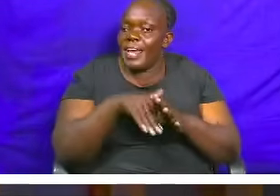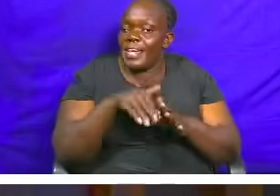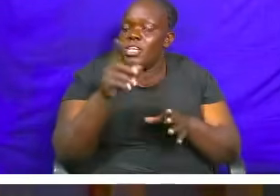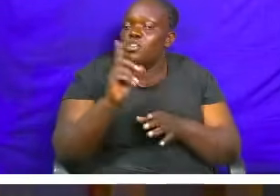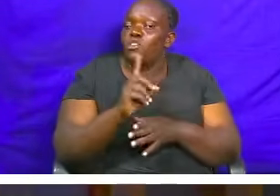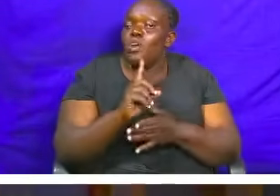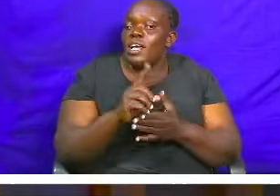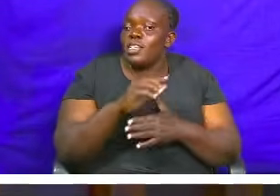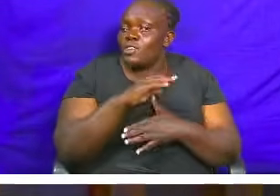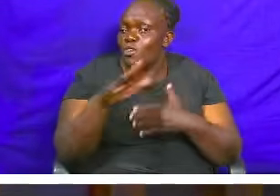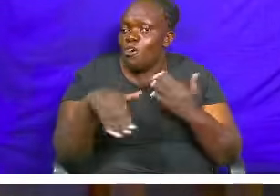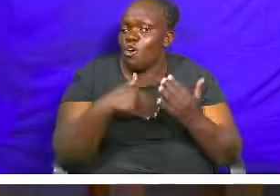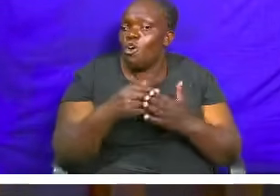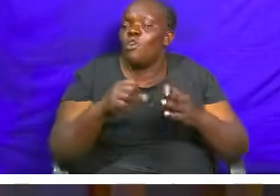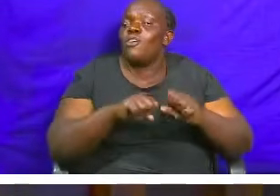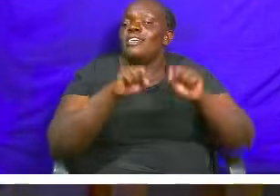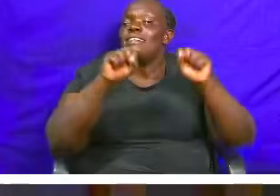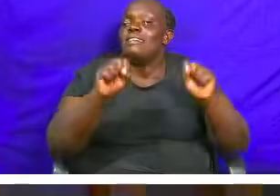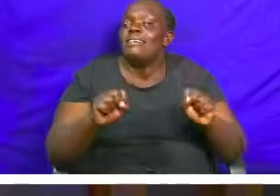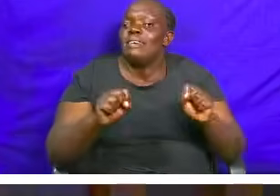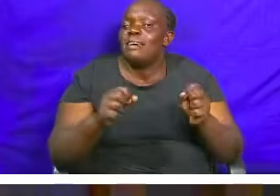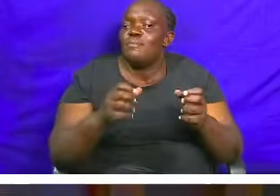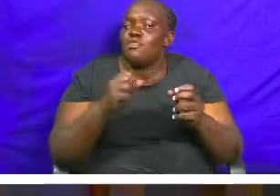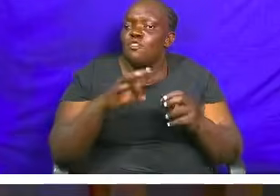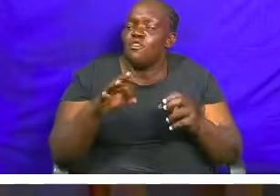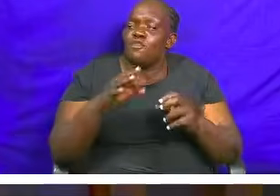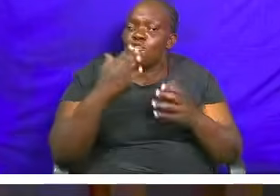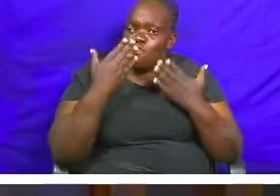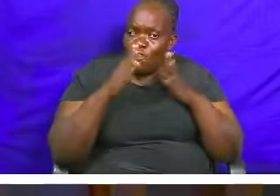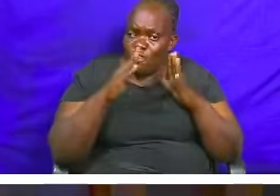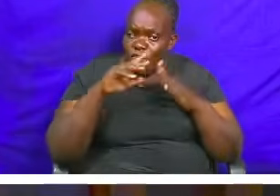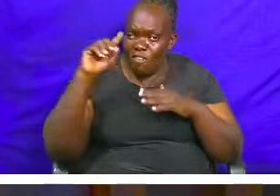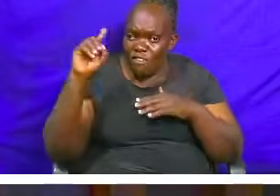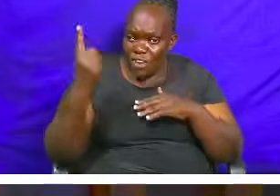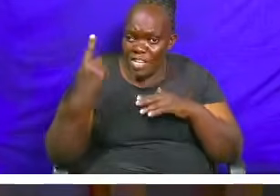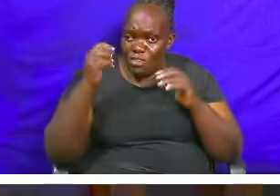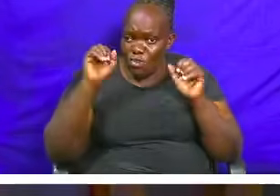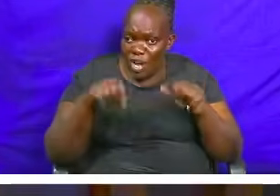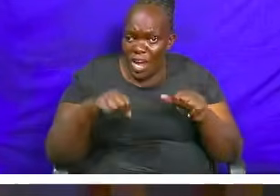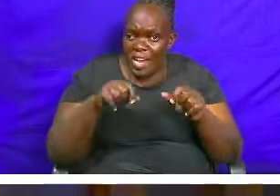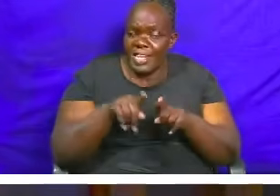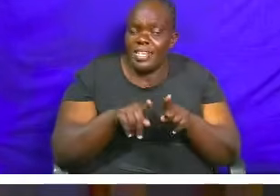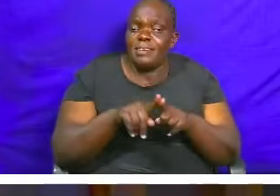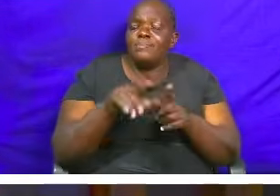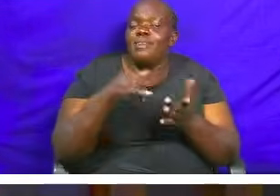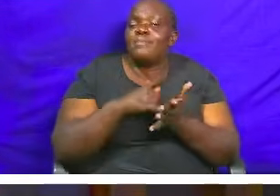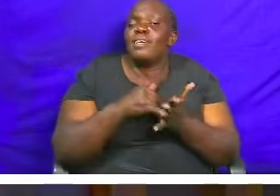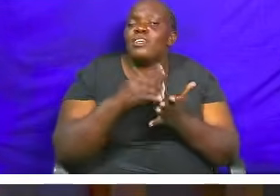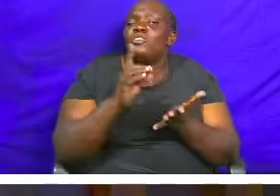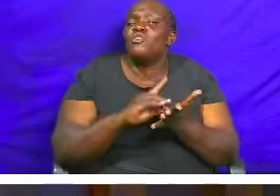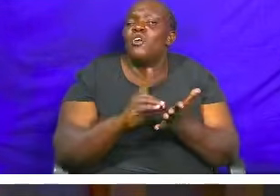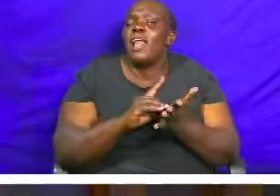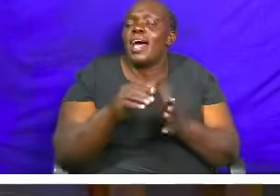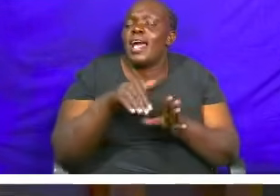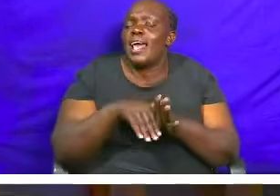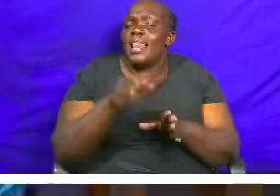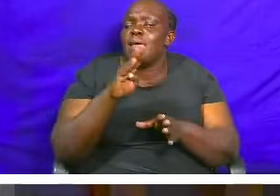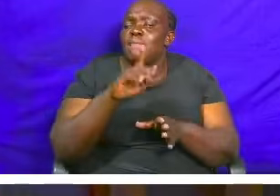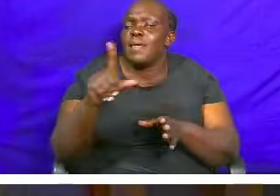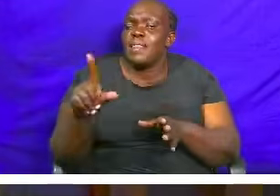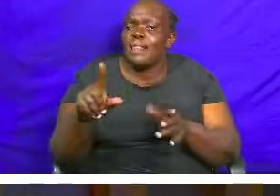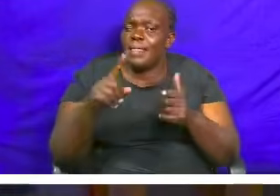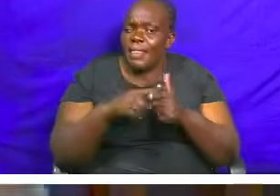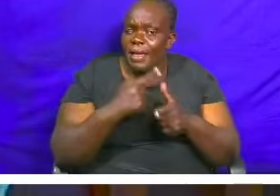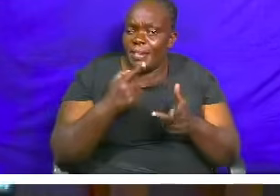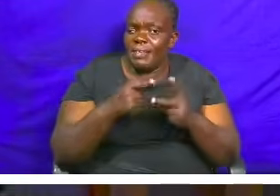whole system of unwinding. First, you can even invest those dollars in treasury bills, and then you